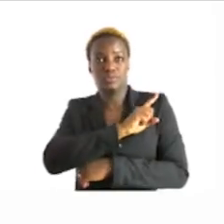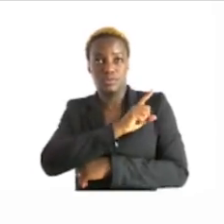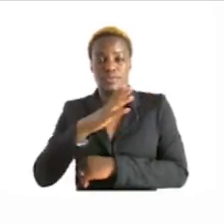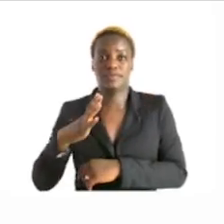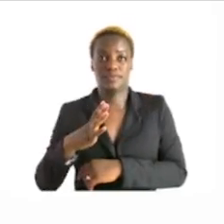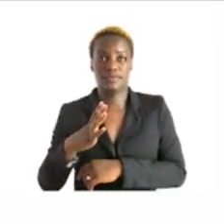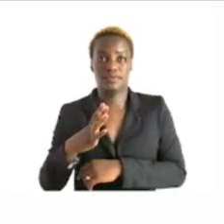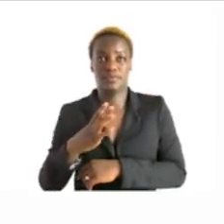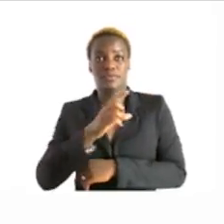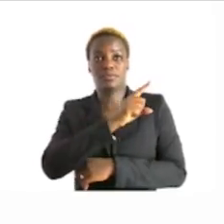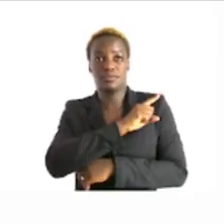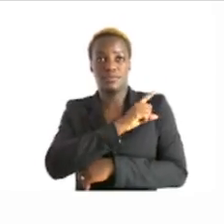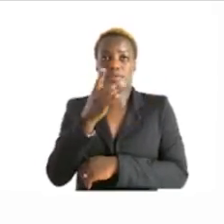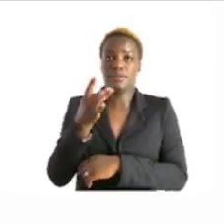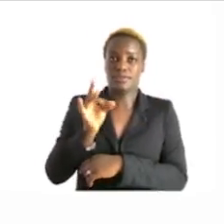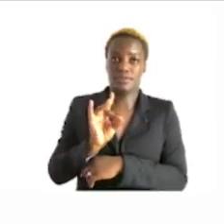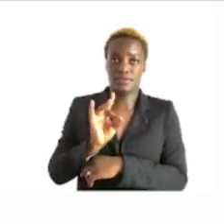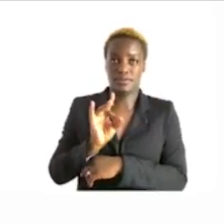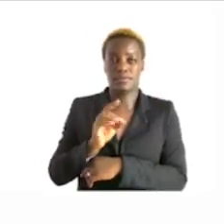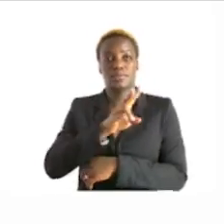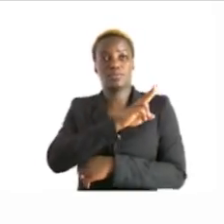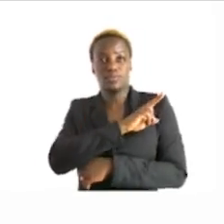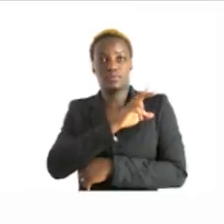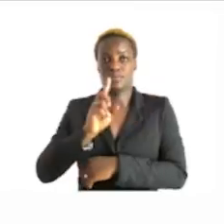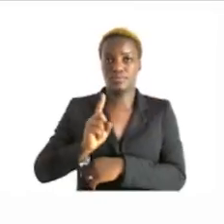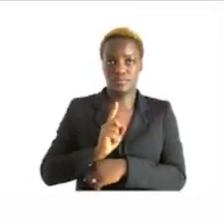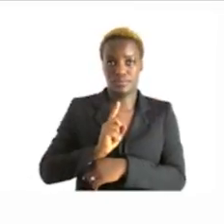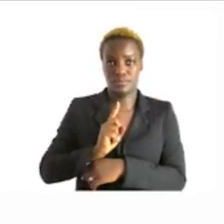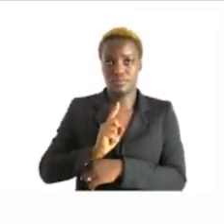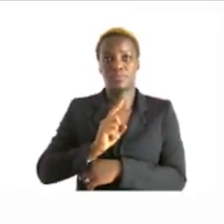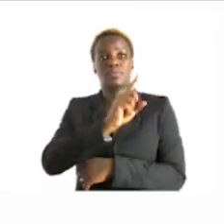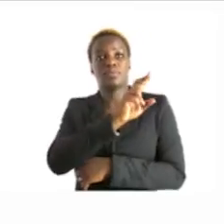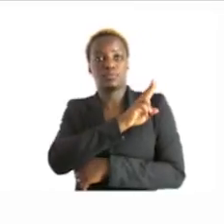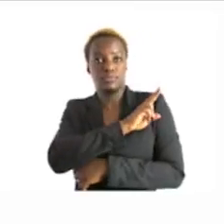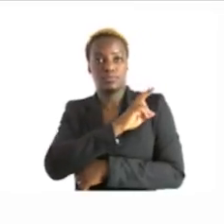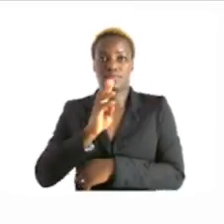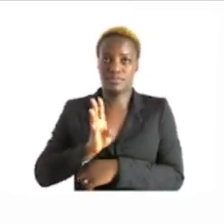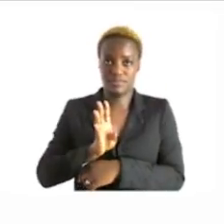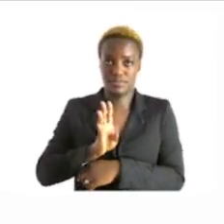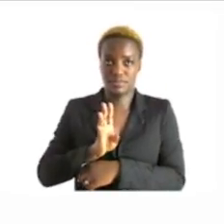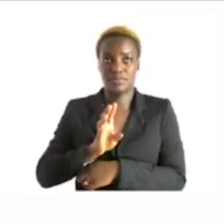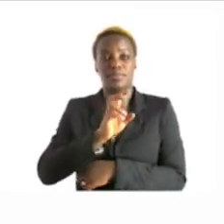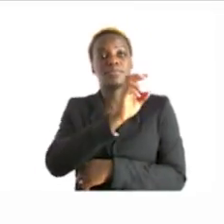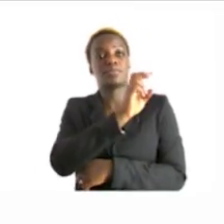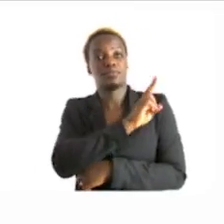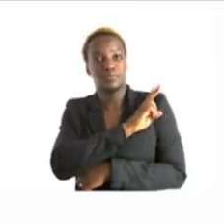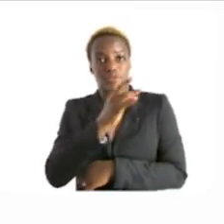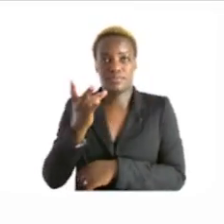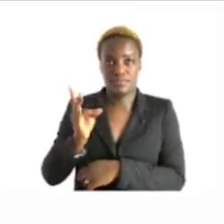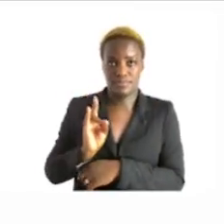eighteen twenty one twenty four twenty twenty seven